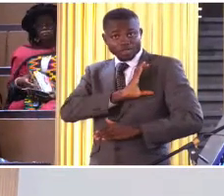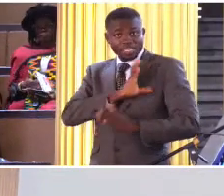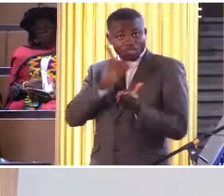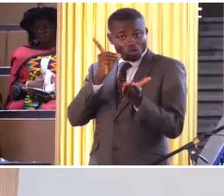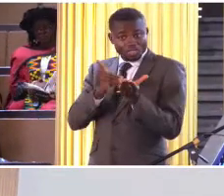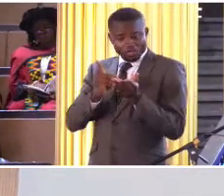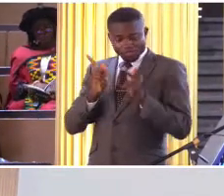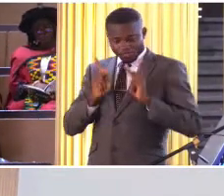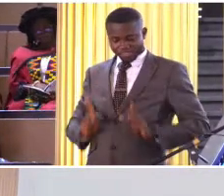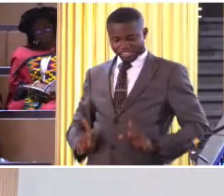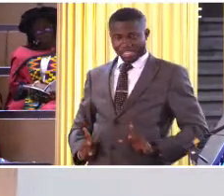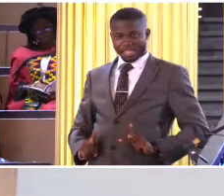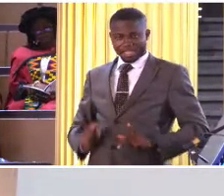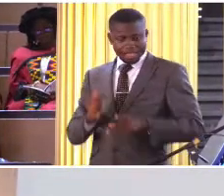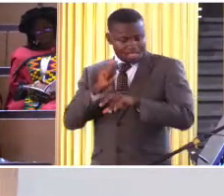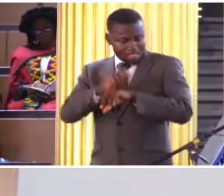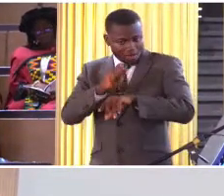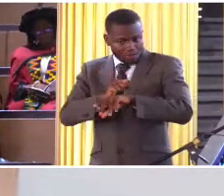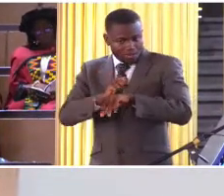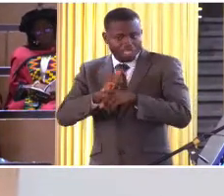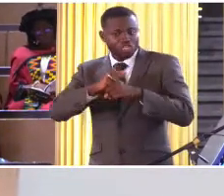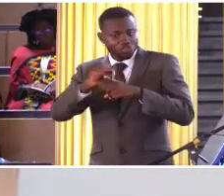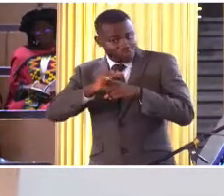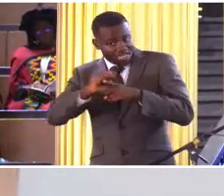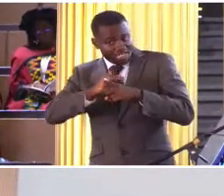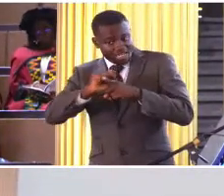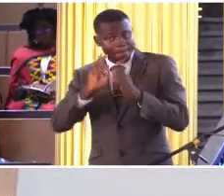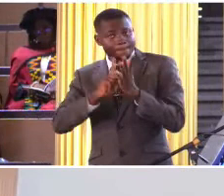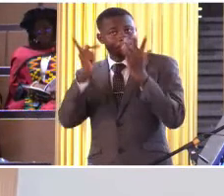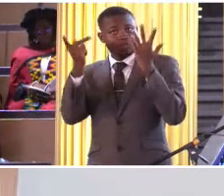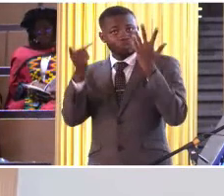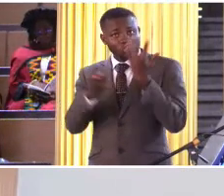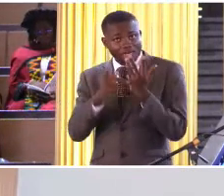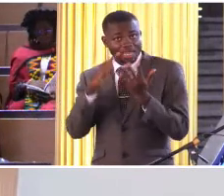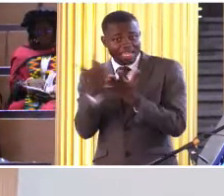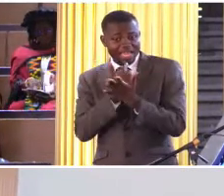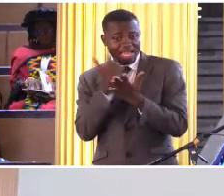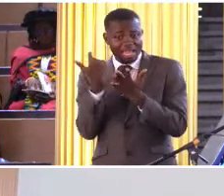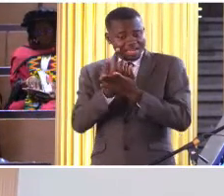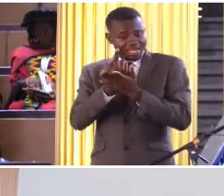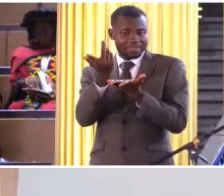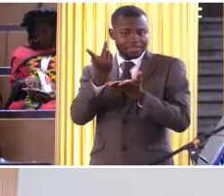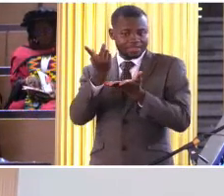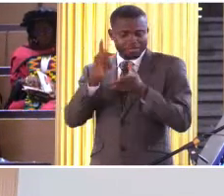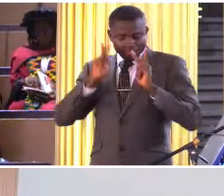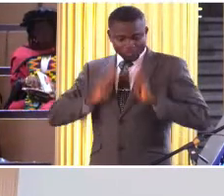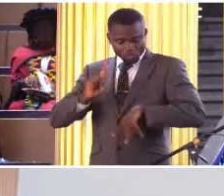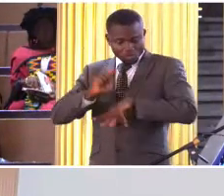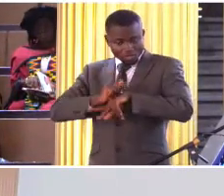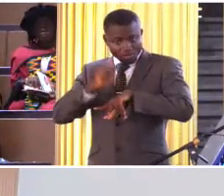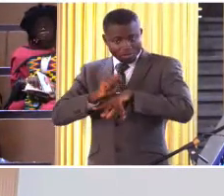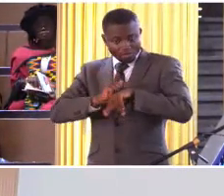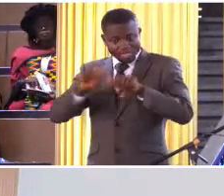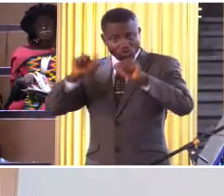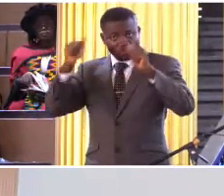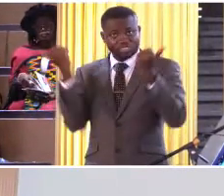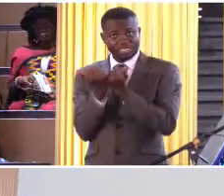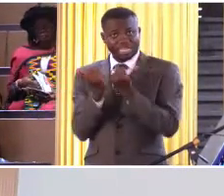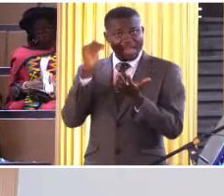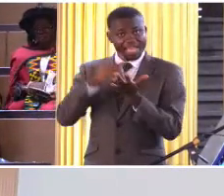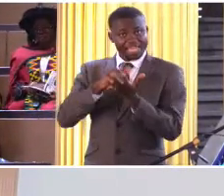Therapy Training Program formed by the Ghana Physiotherapy Association. In